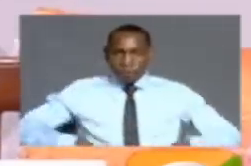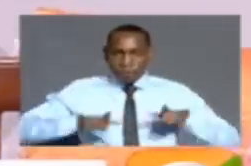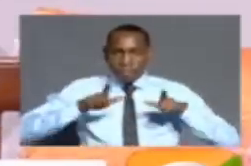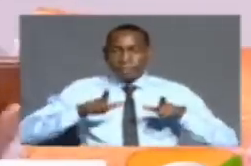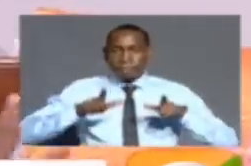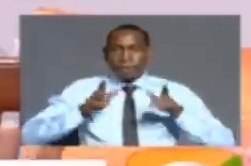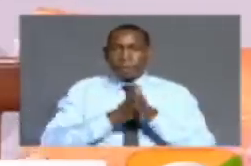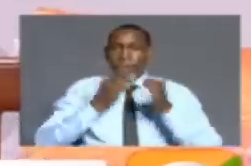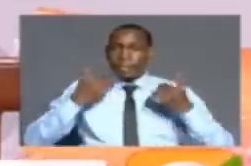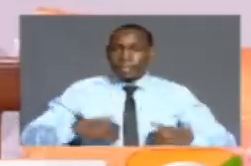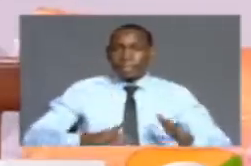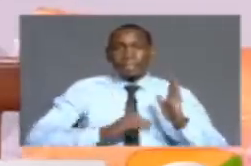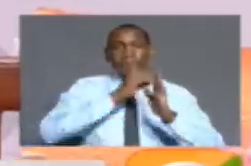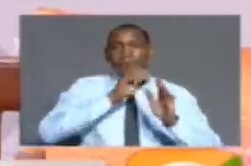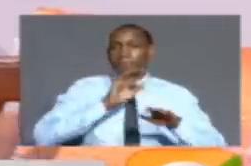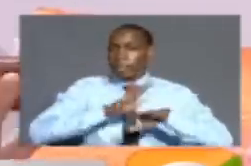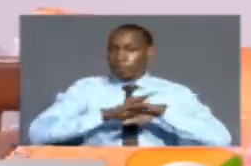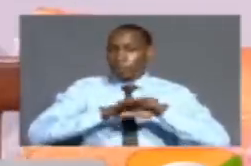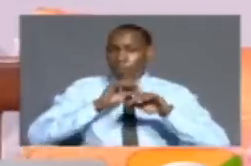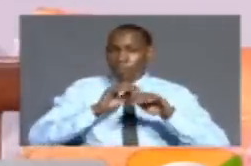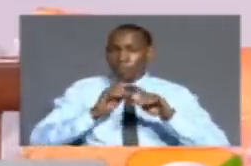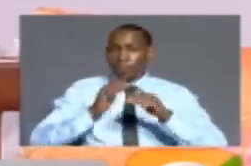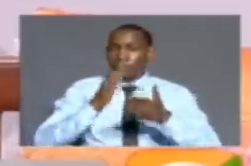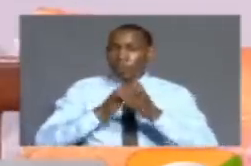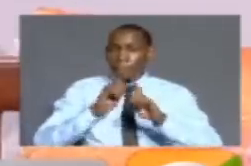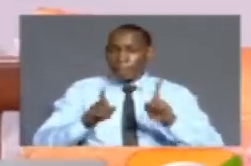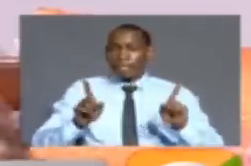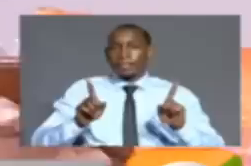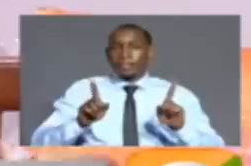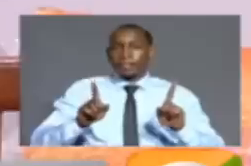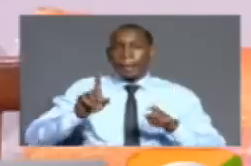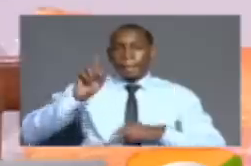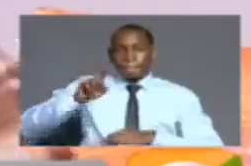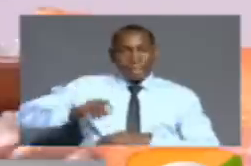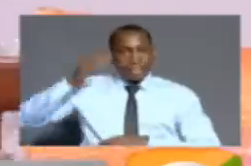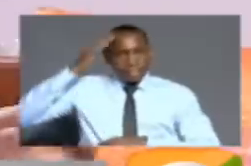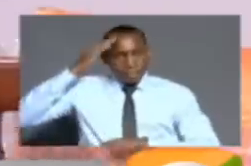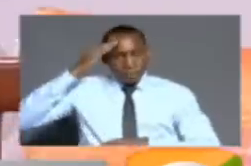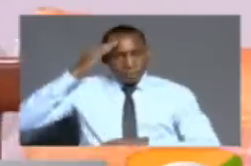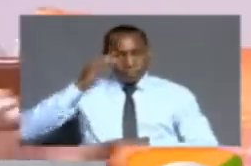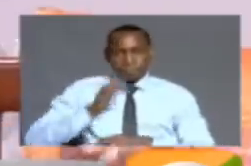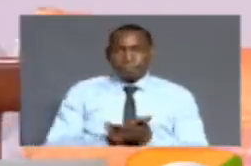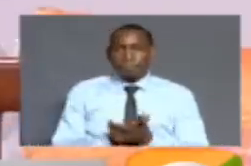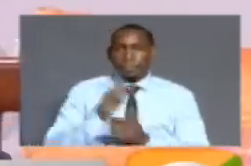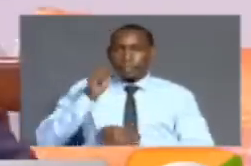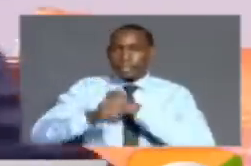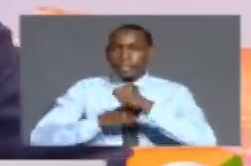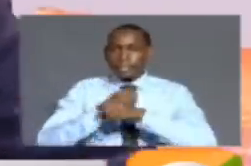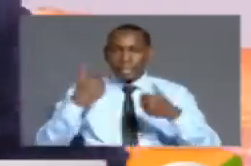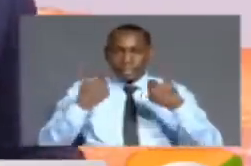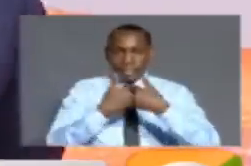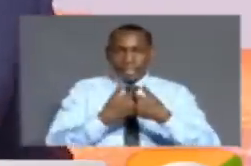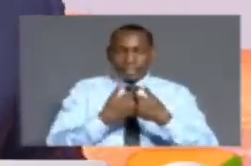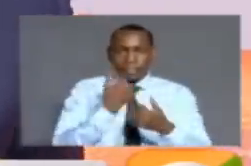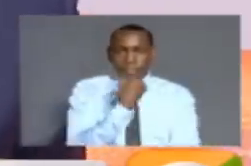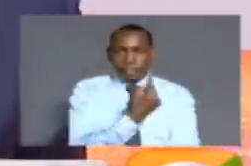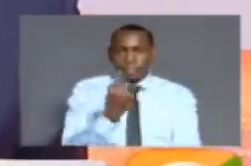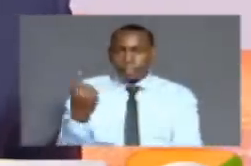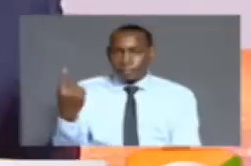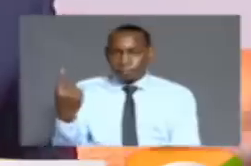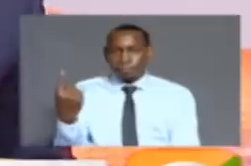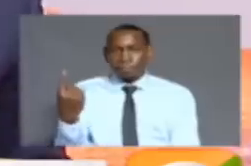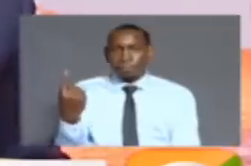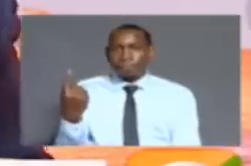You know, development is good, but can we learn? You know, can we, this year I've put a challenge, which I'm going to share with my sister